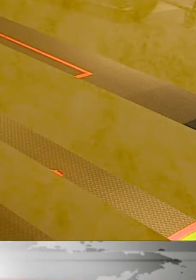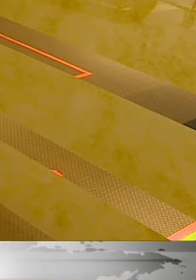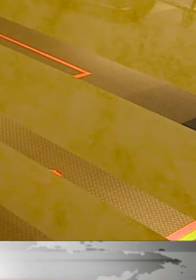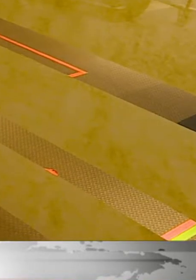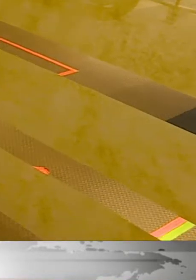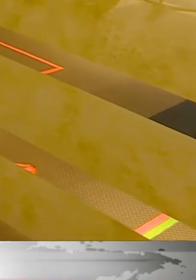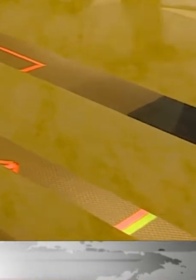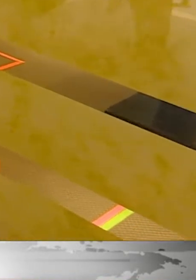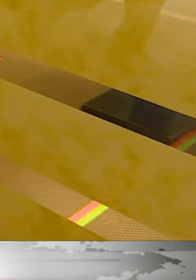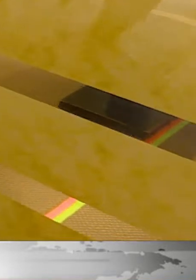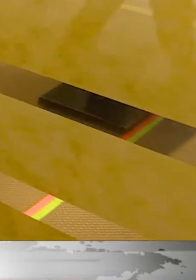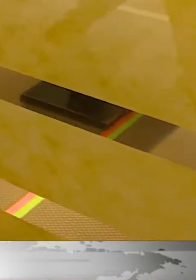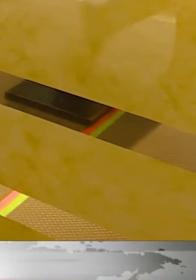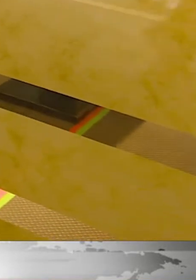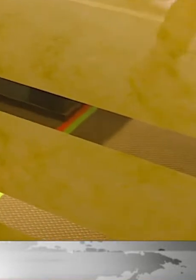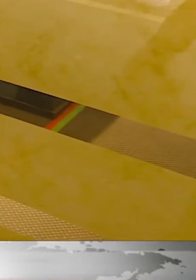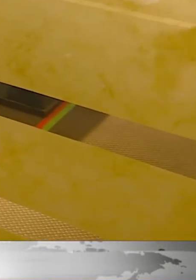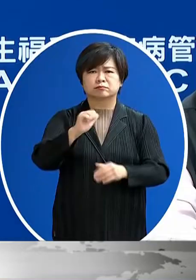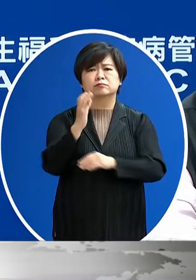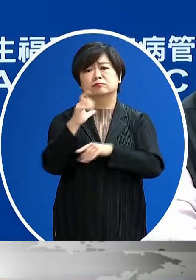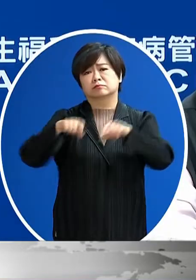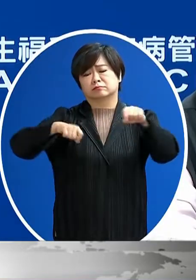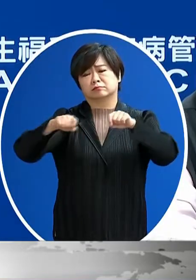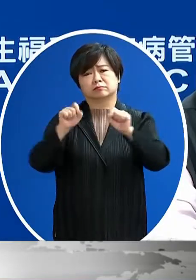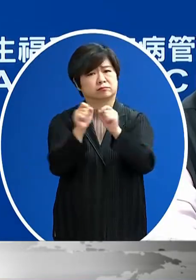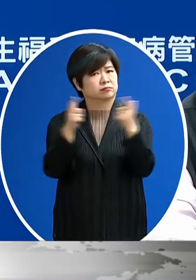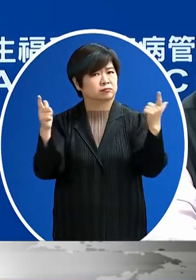three cases of COVID were detected in the building.